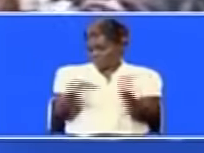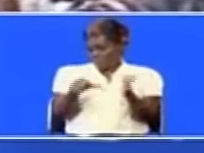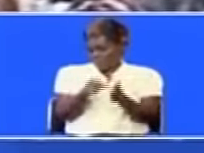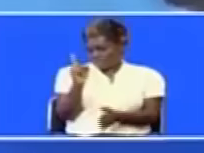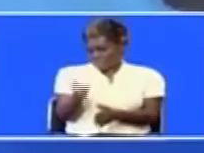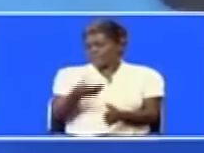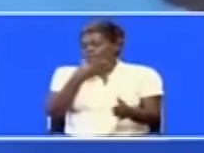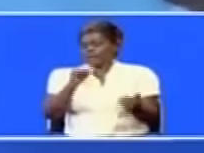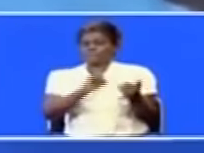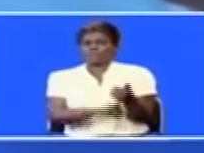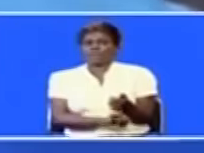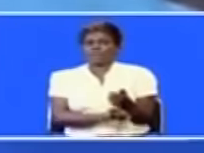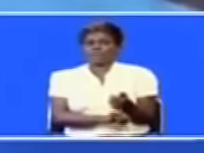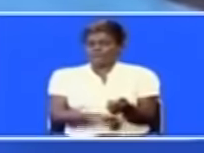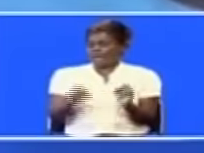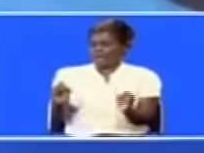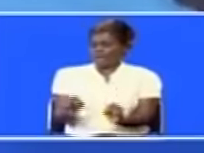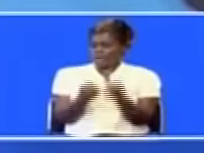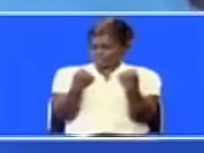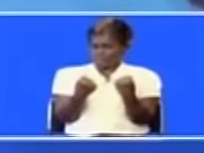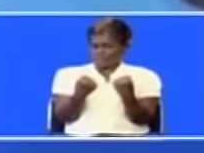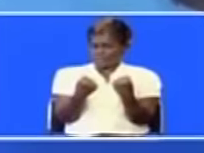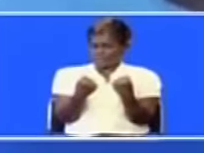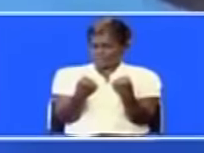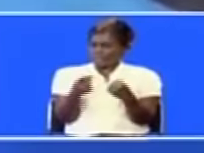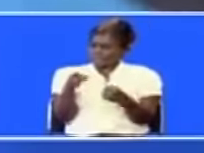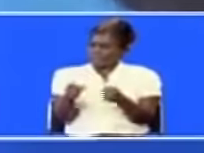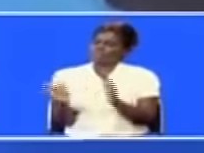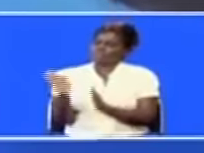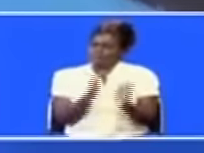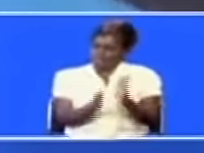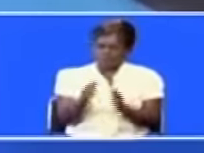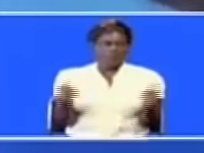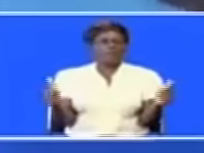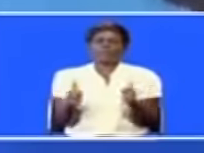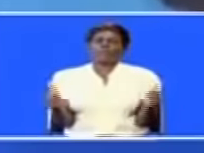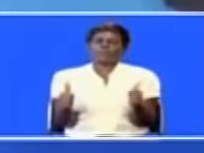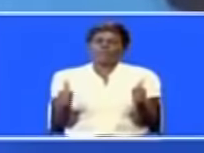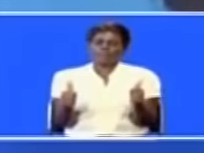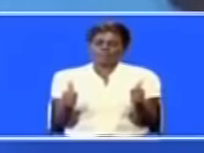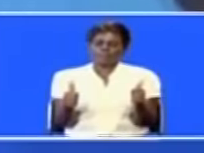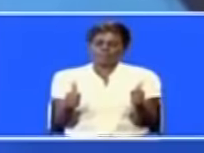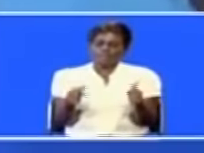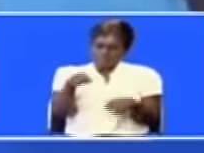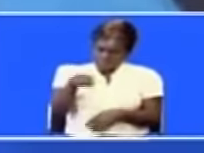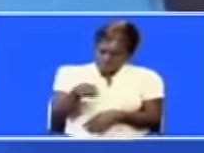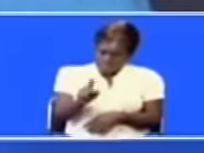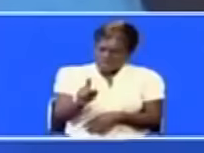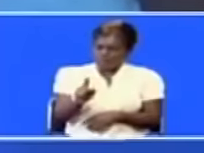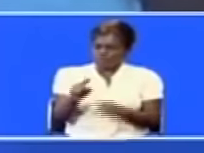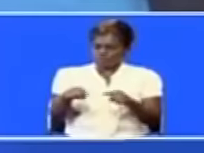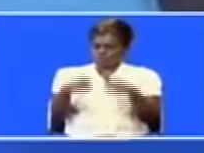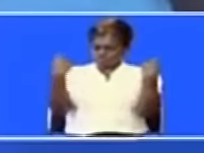her husband. Hii inaonekana kwamba hii ilikuwa kitu yenye ilikuwa imepangwa. Tulikuwa tumeambiwa kwamba walikuwa wamekosana